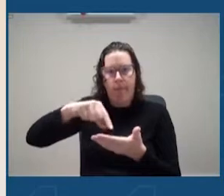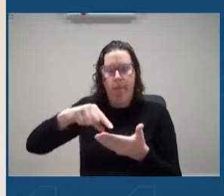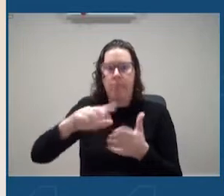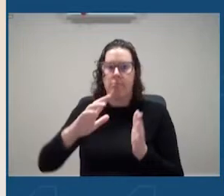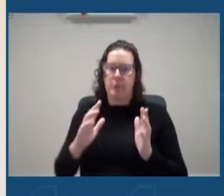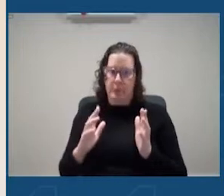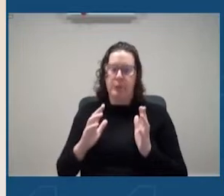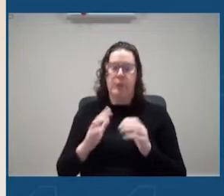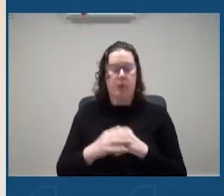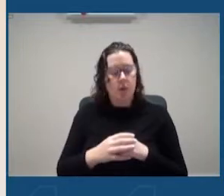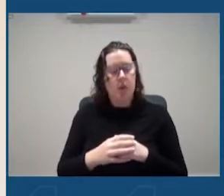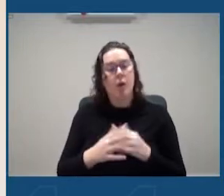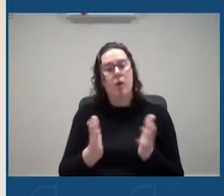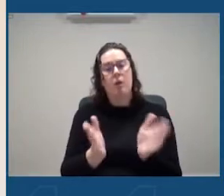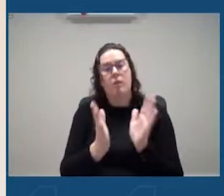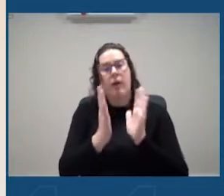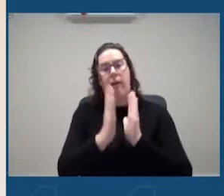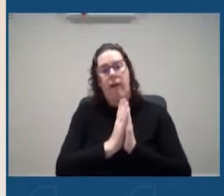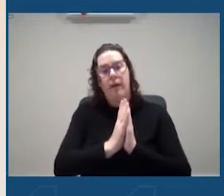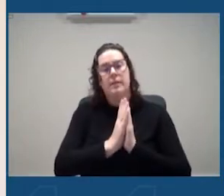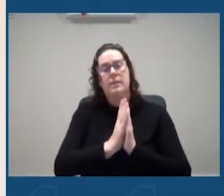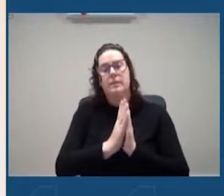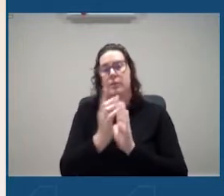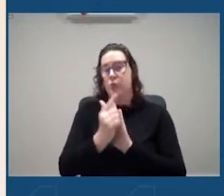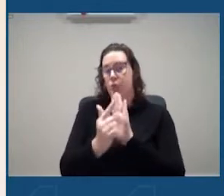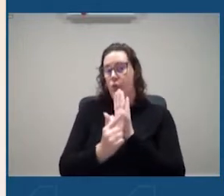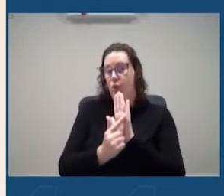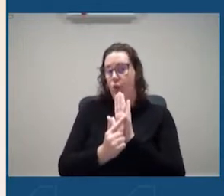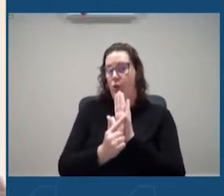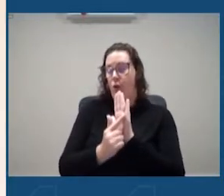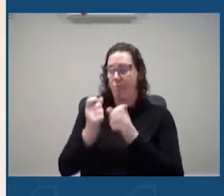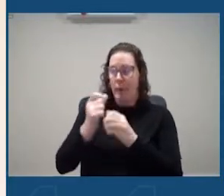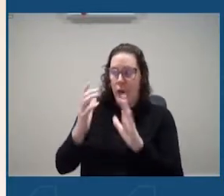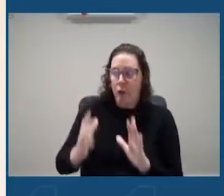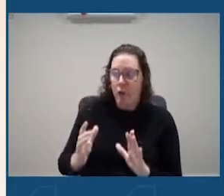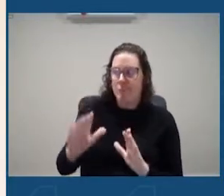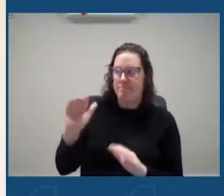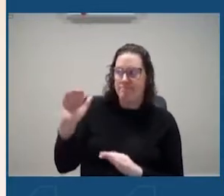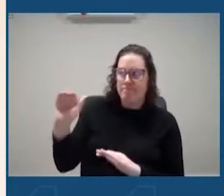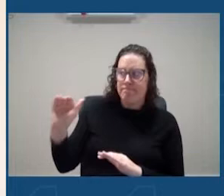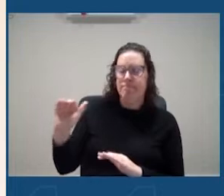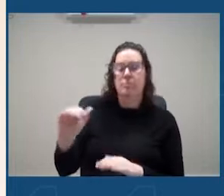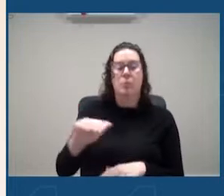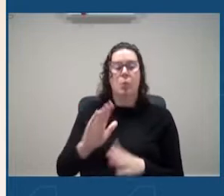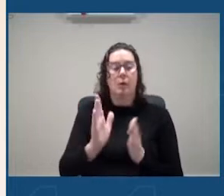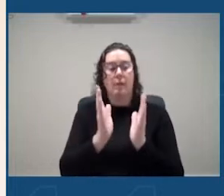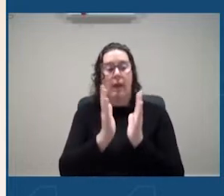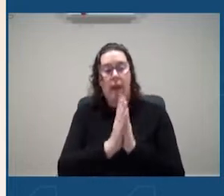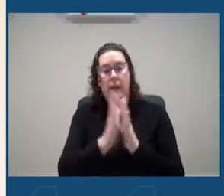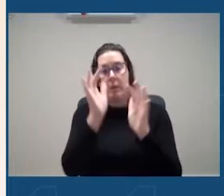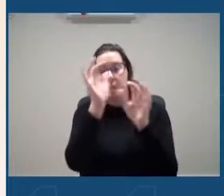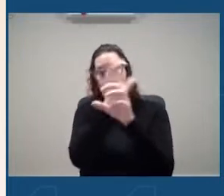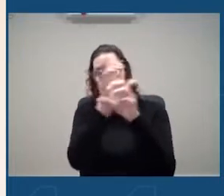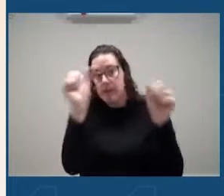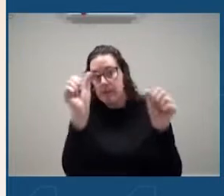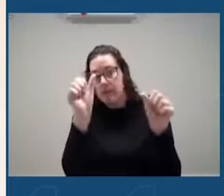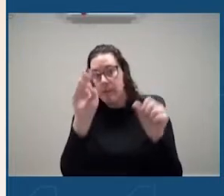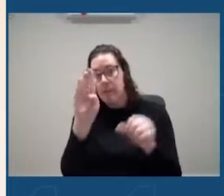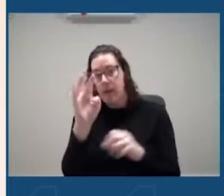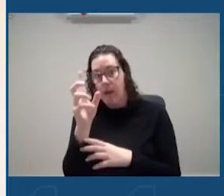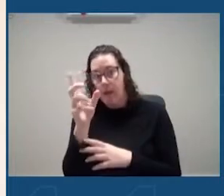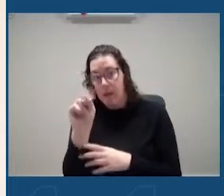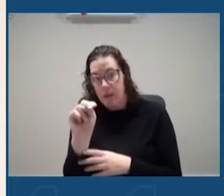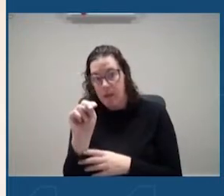the lawmakers in Washington, we've asked President Biden and Vice President Harris